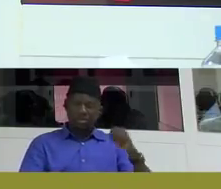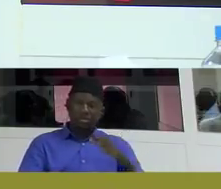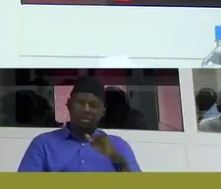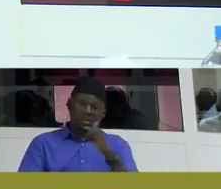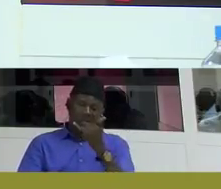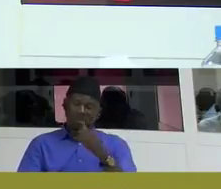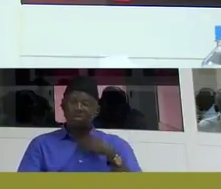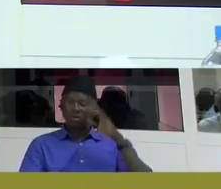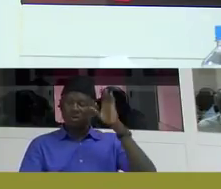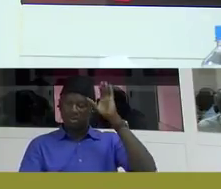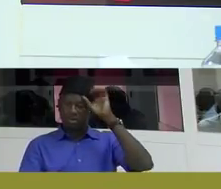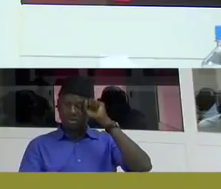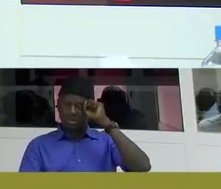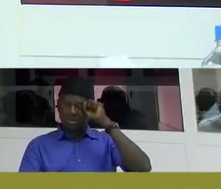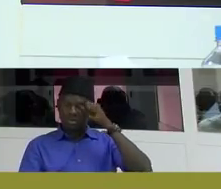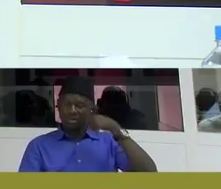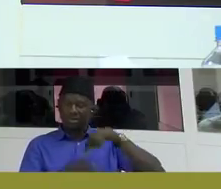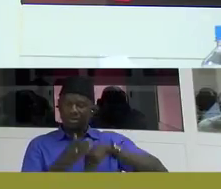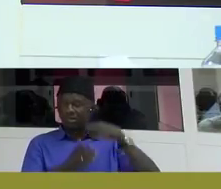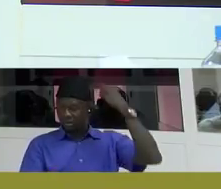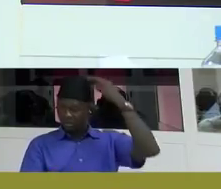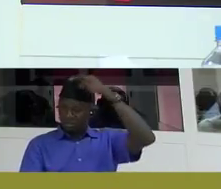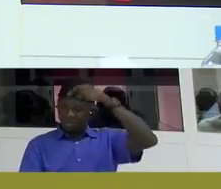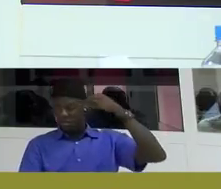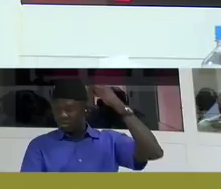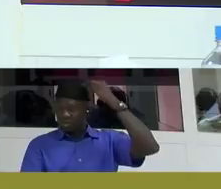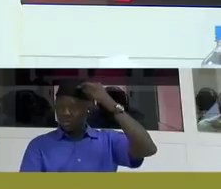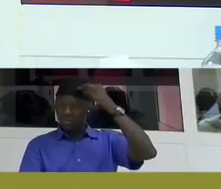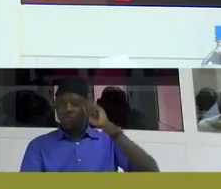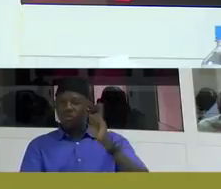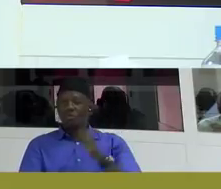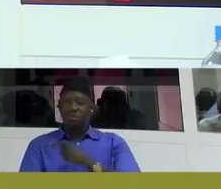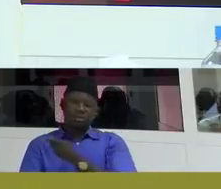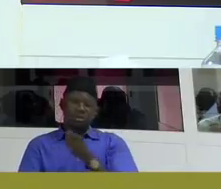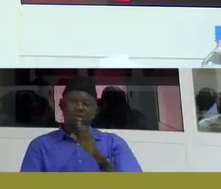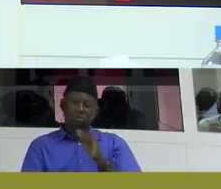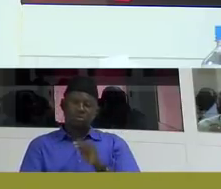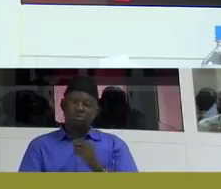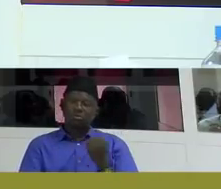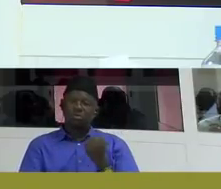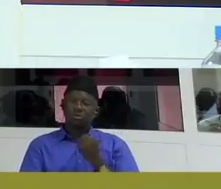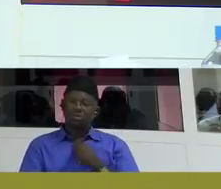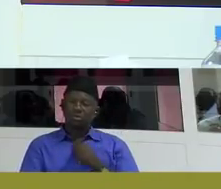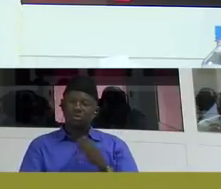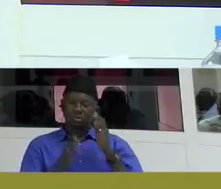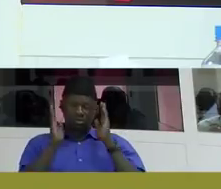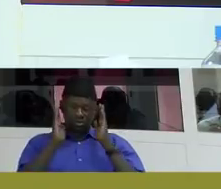in Saudi Arabia, what they do, because it's a Muslim